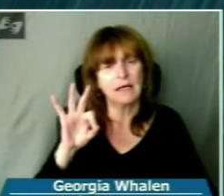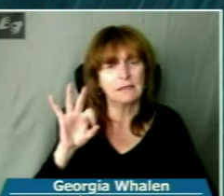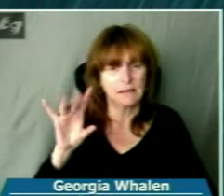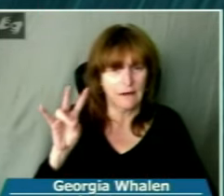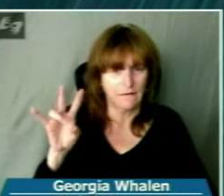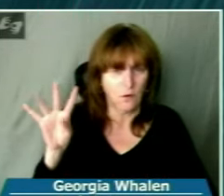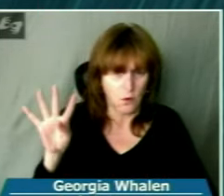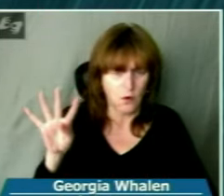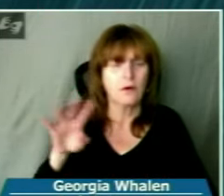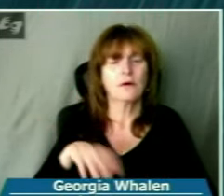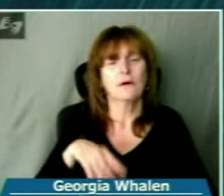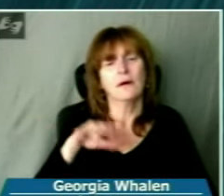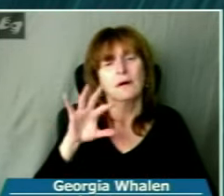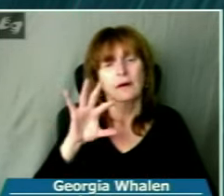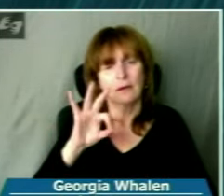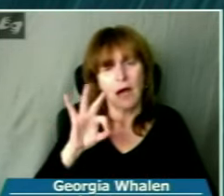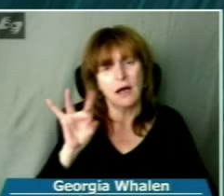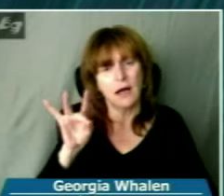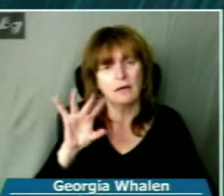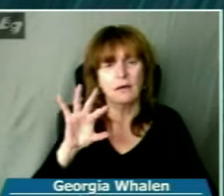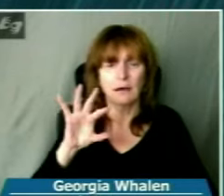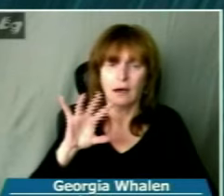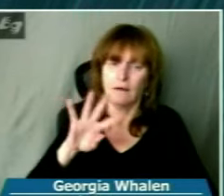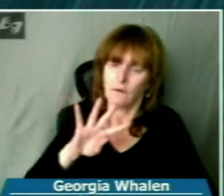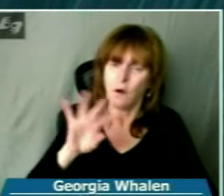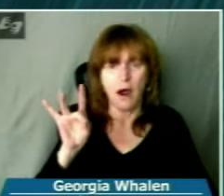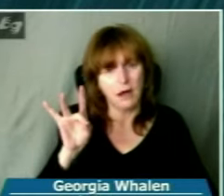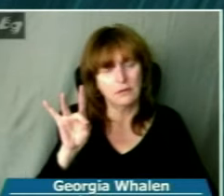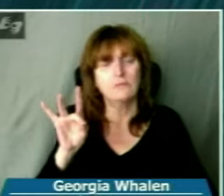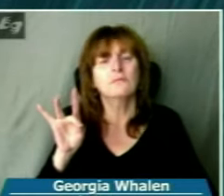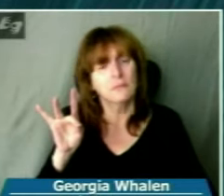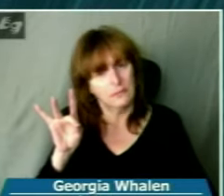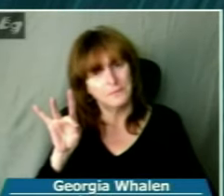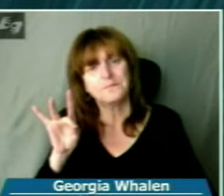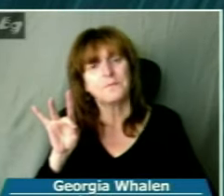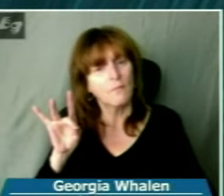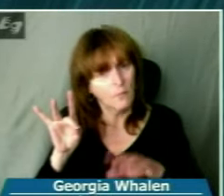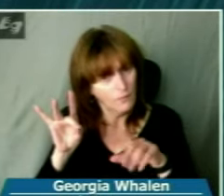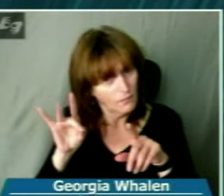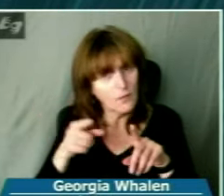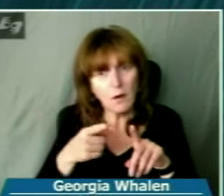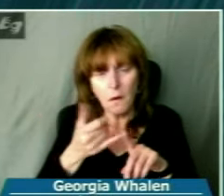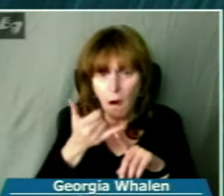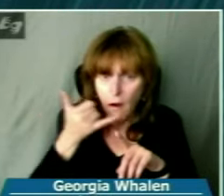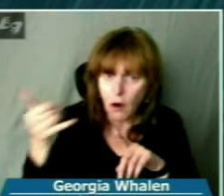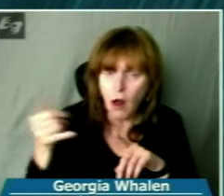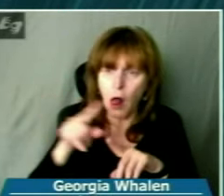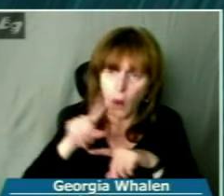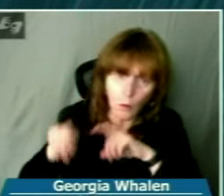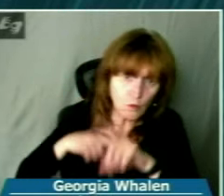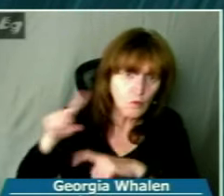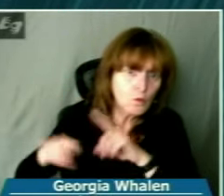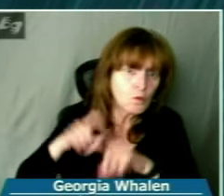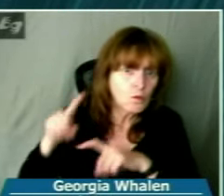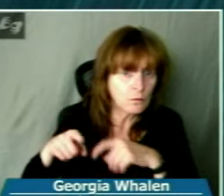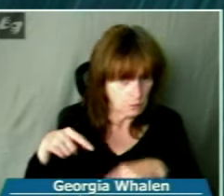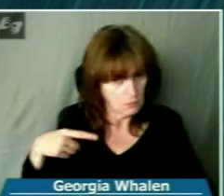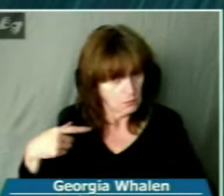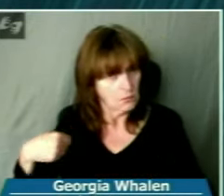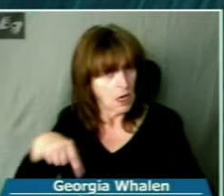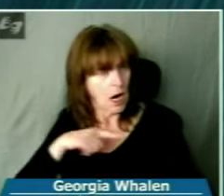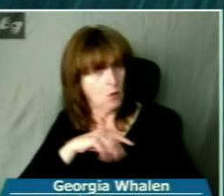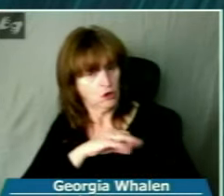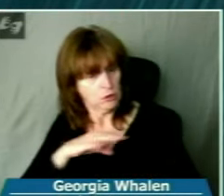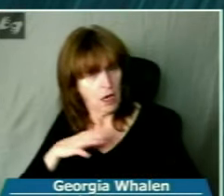905-974-9848. There are operators on the other end of that line that can direct you to all of the programs that have been announced to date and how you